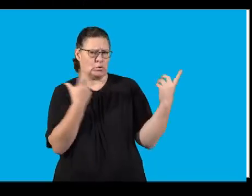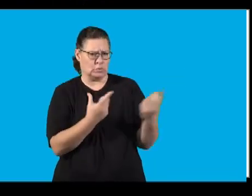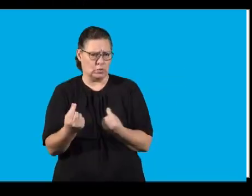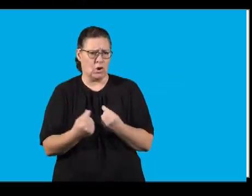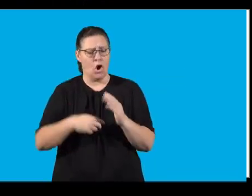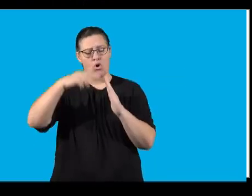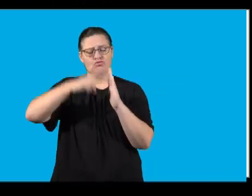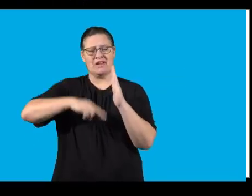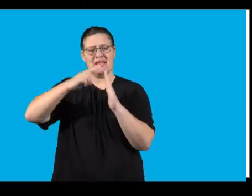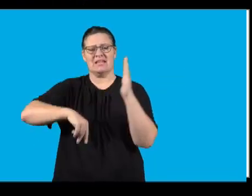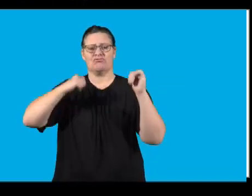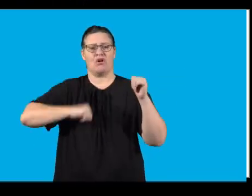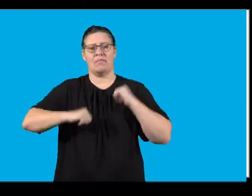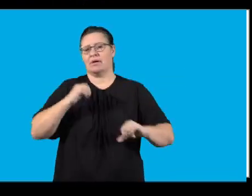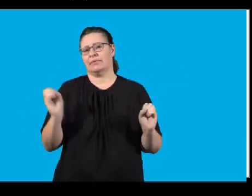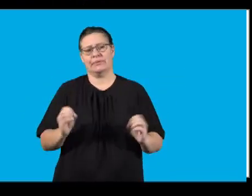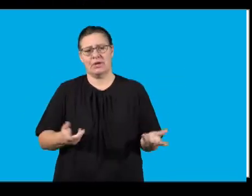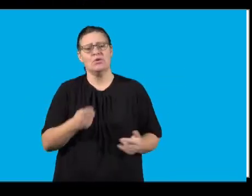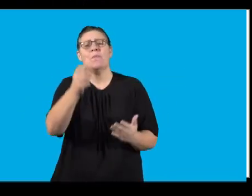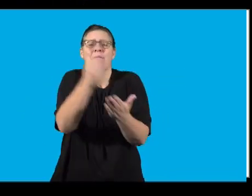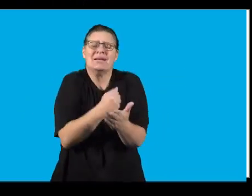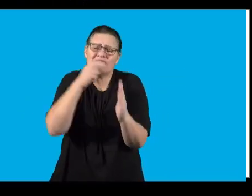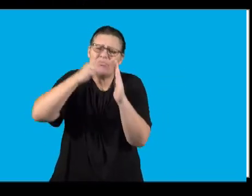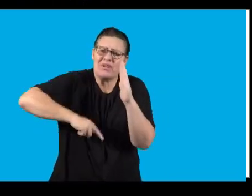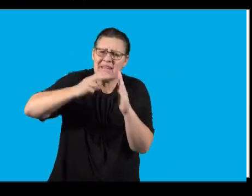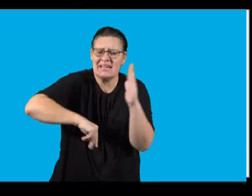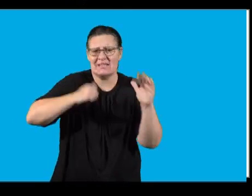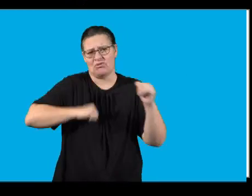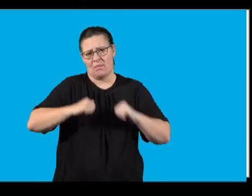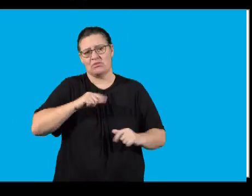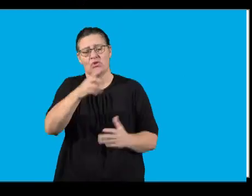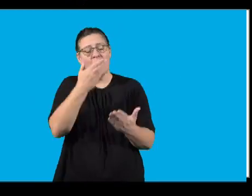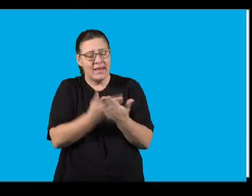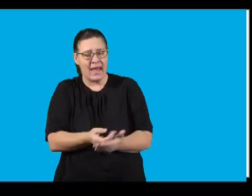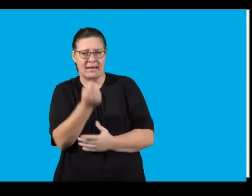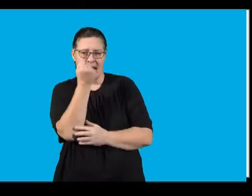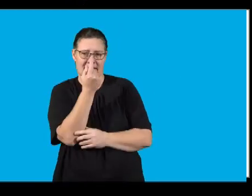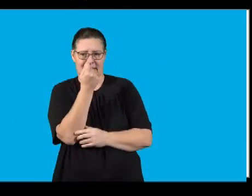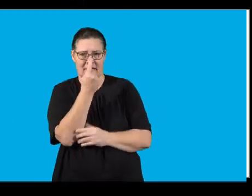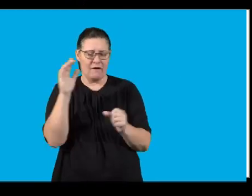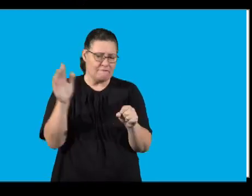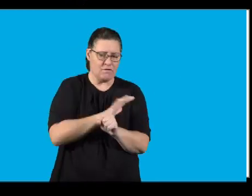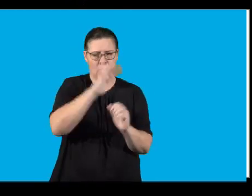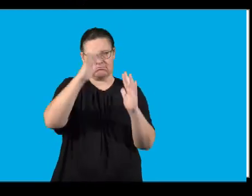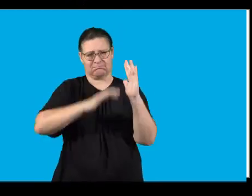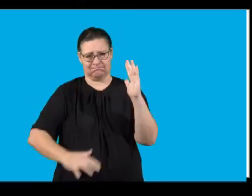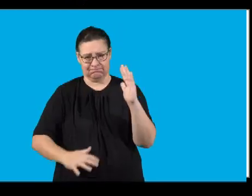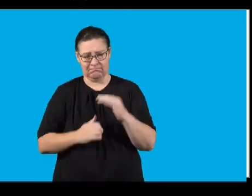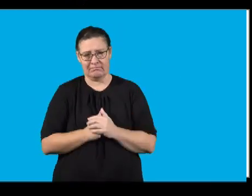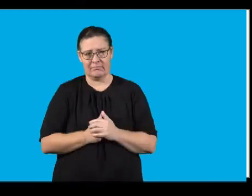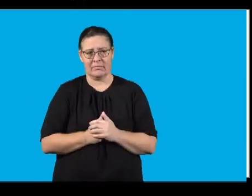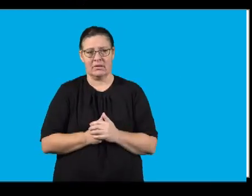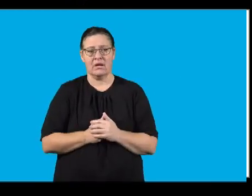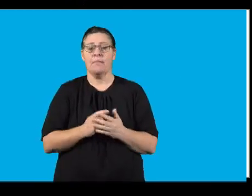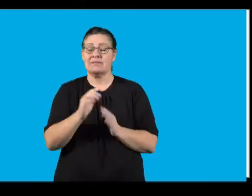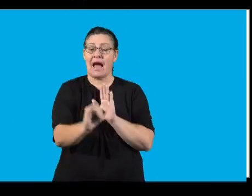fail to read those dramas, all right? We need to read, learners, for you to understand the entire text, all right? And